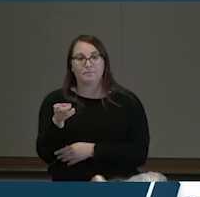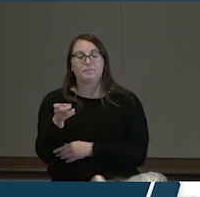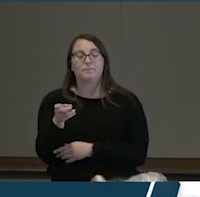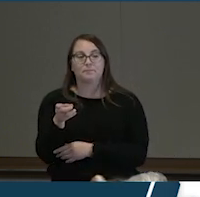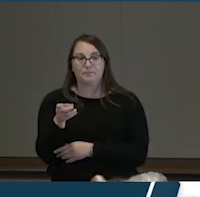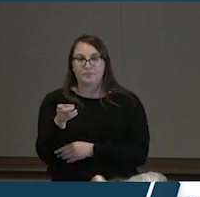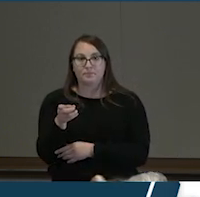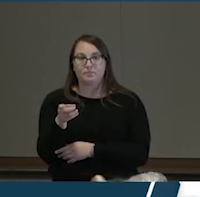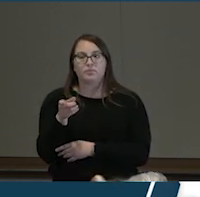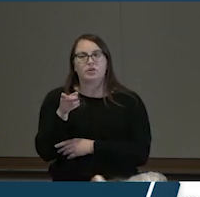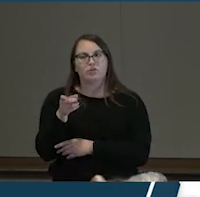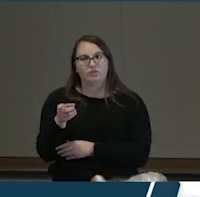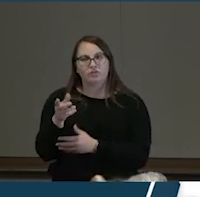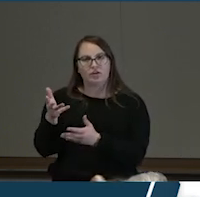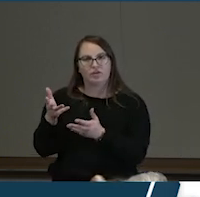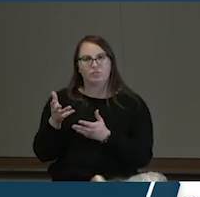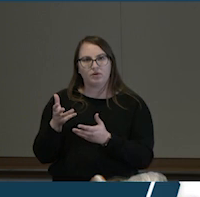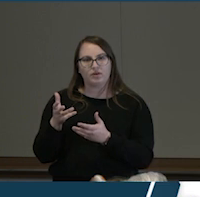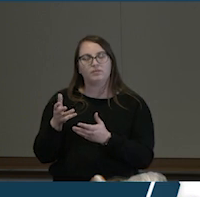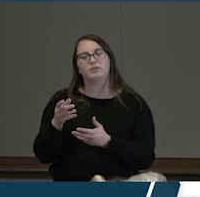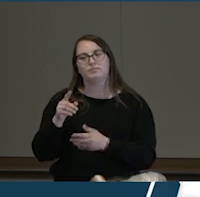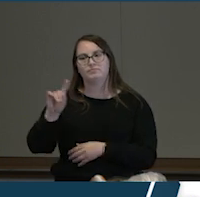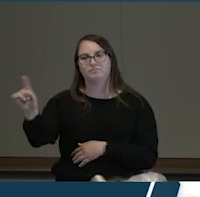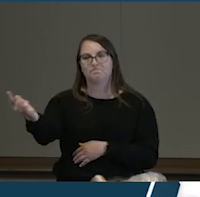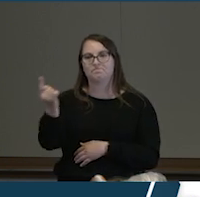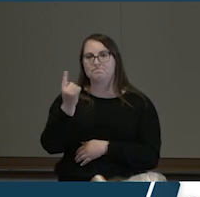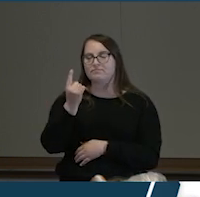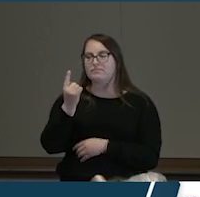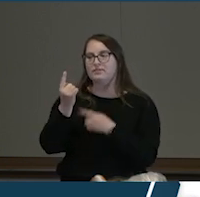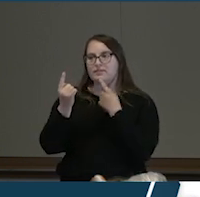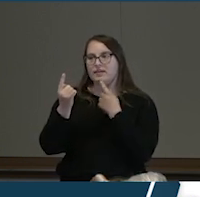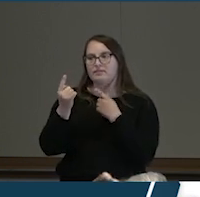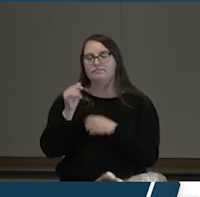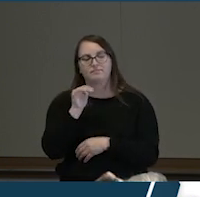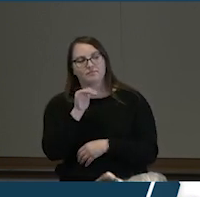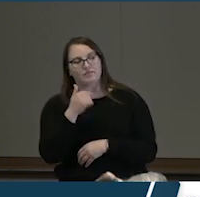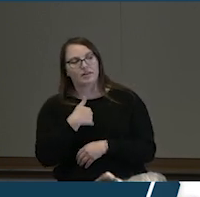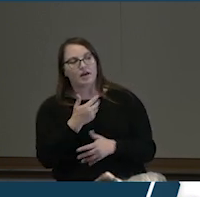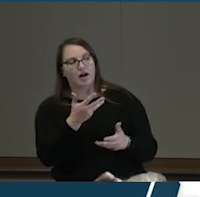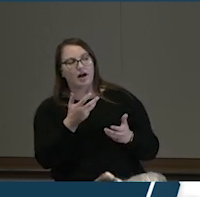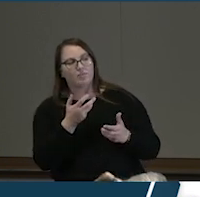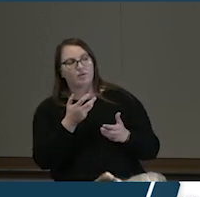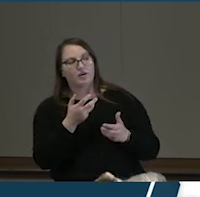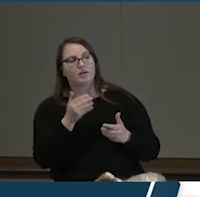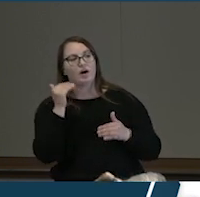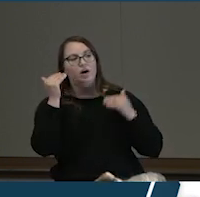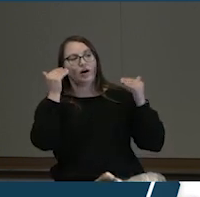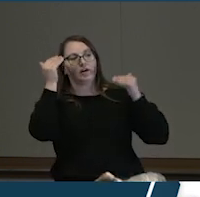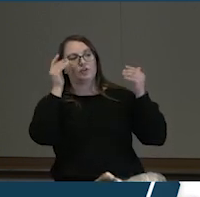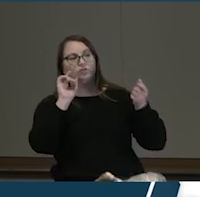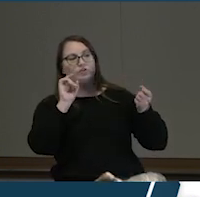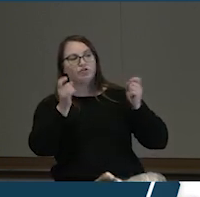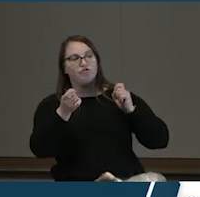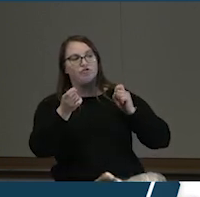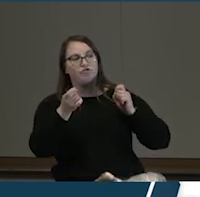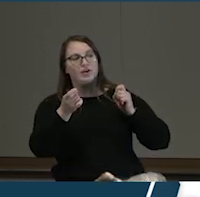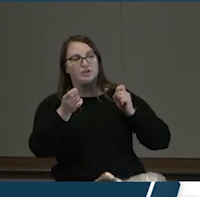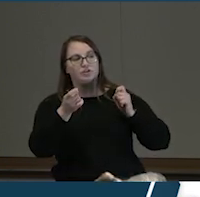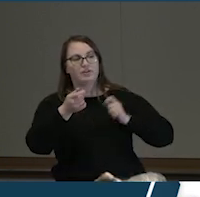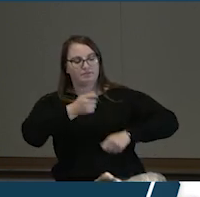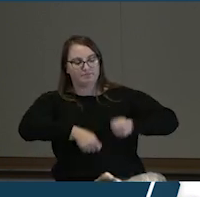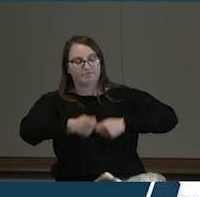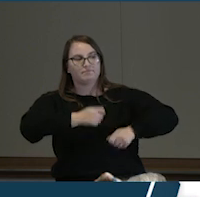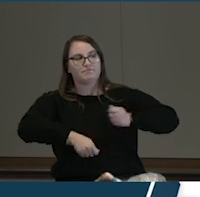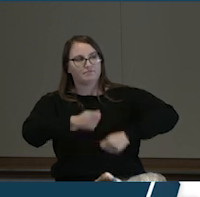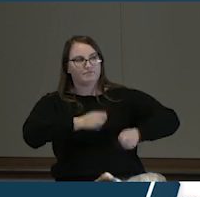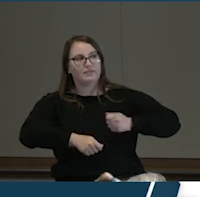she came to me and she said, I want to get adult changing tables in every public restroom. I was like, oh